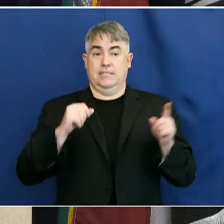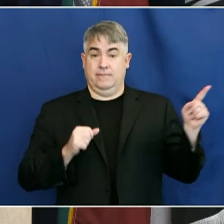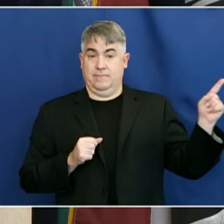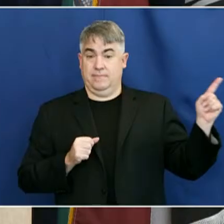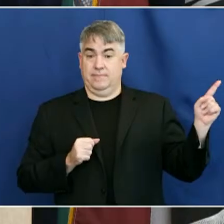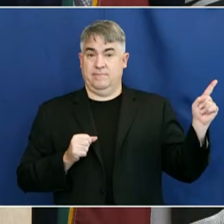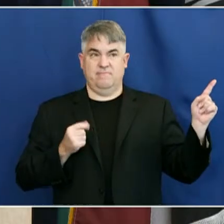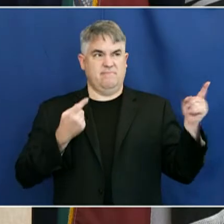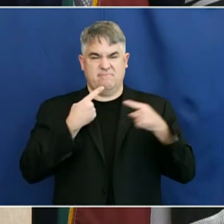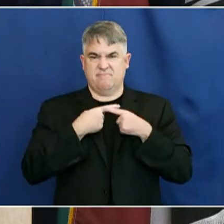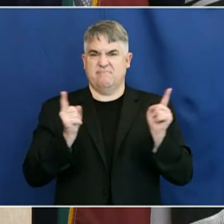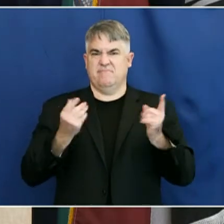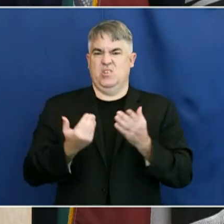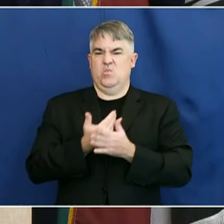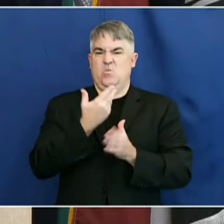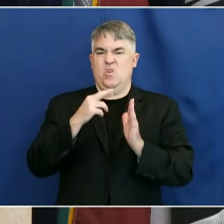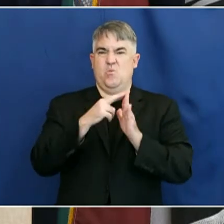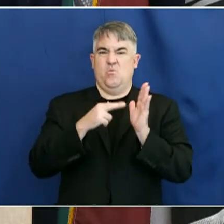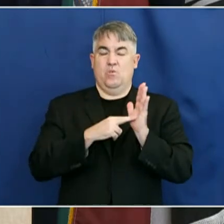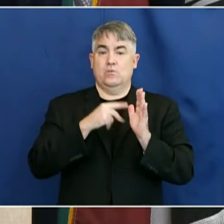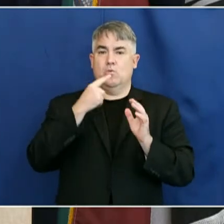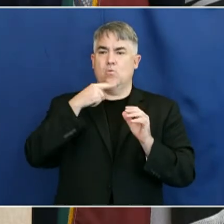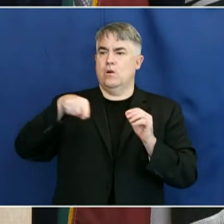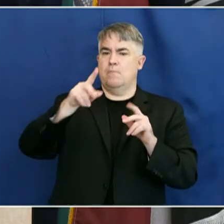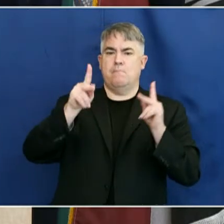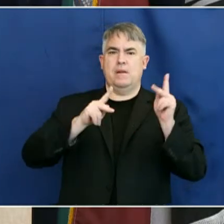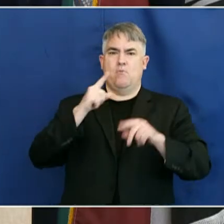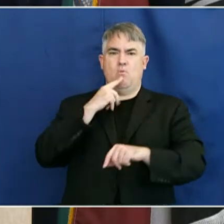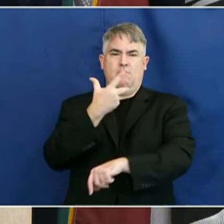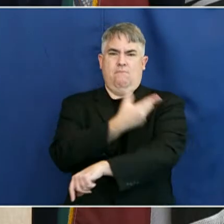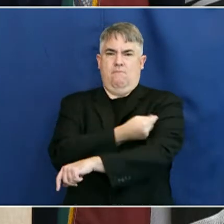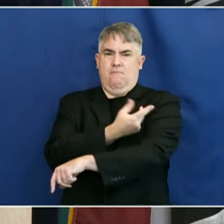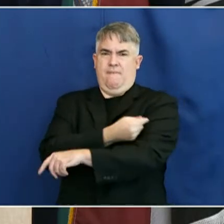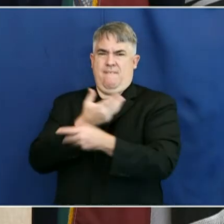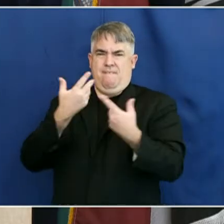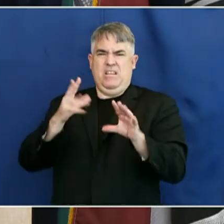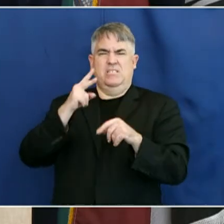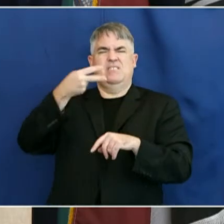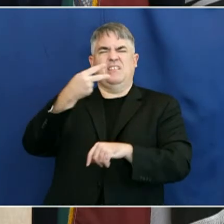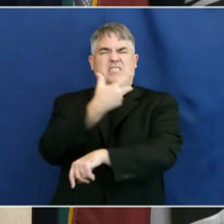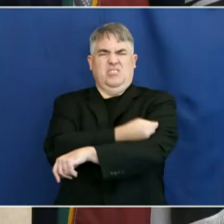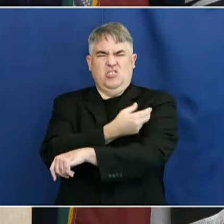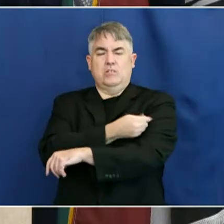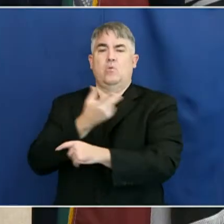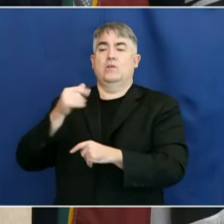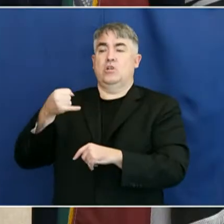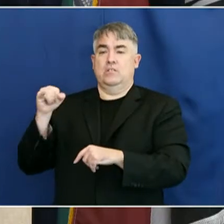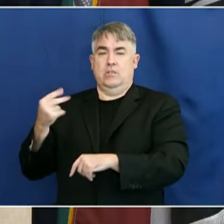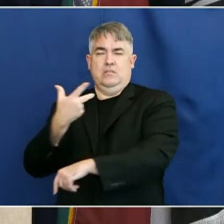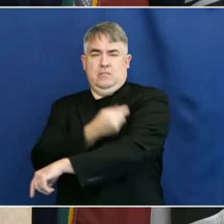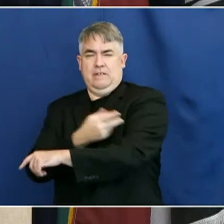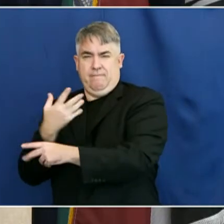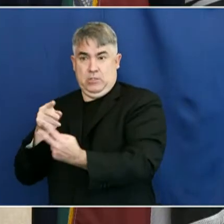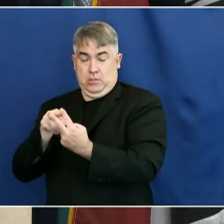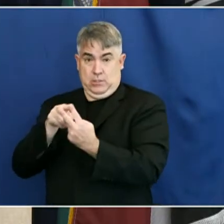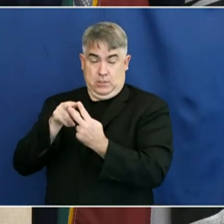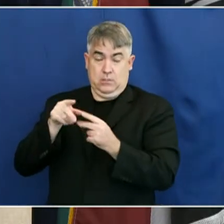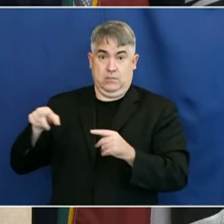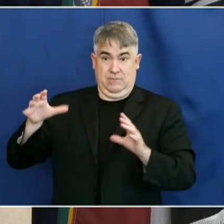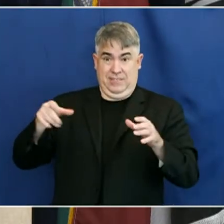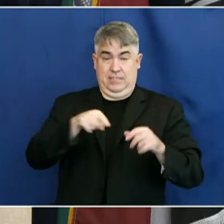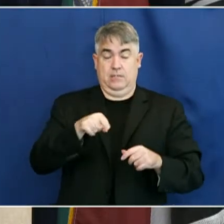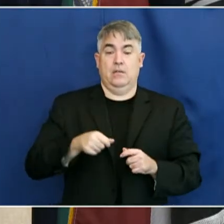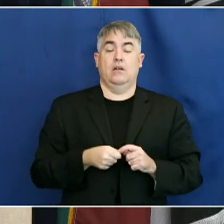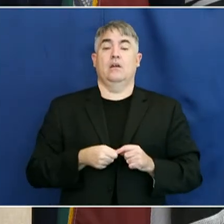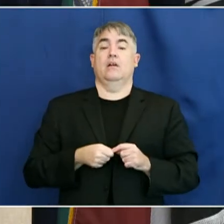been fully vaccinated, and this is also encouraging. There's certainly a lot of learning left to be done about the vaccine and the virus